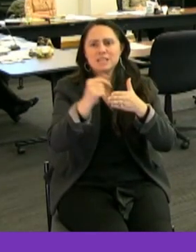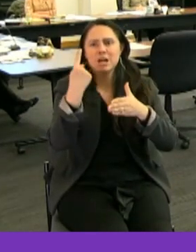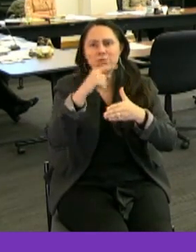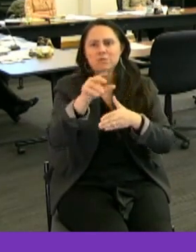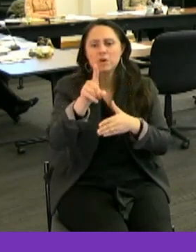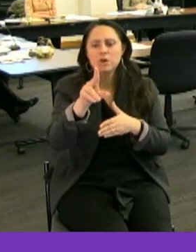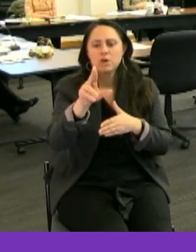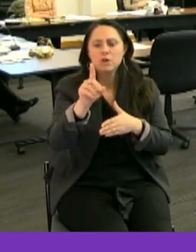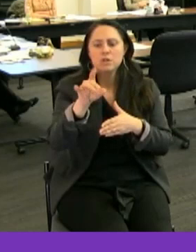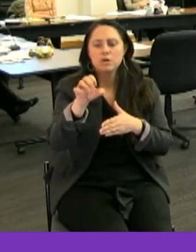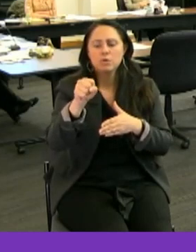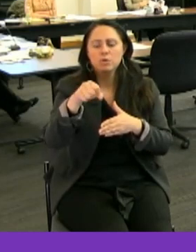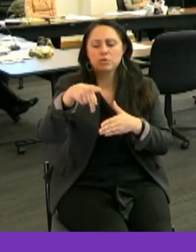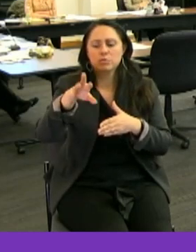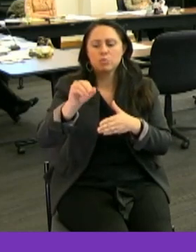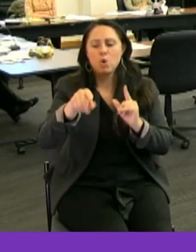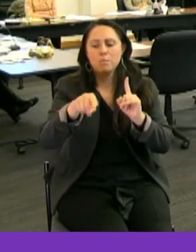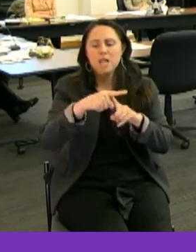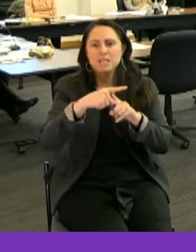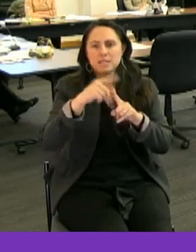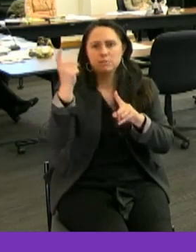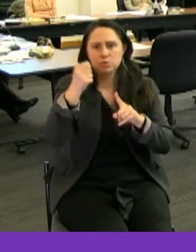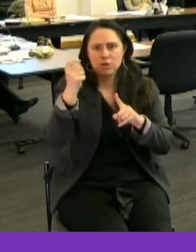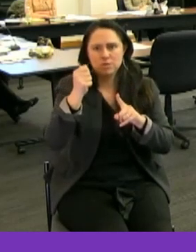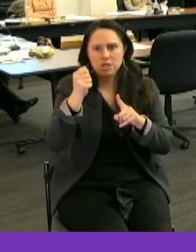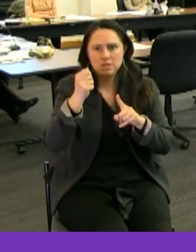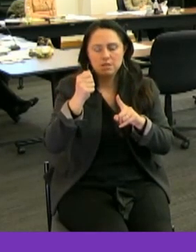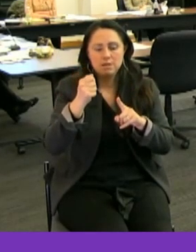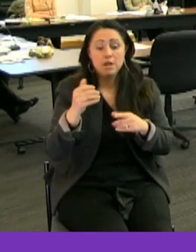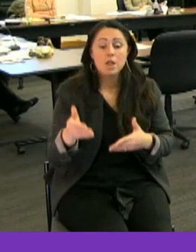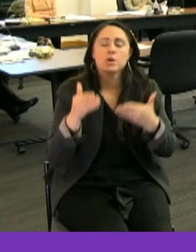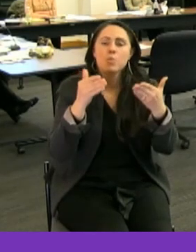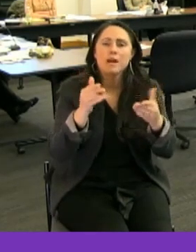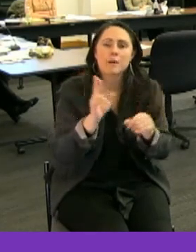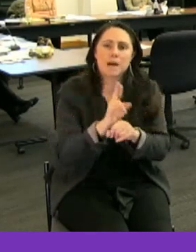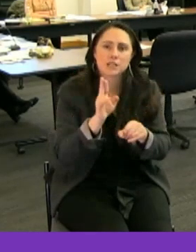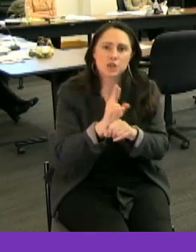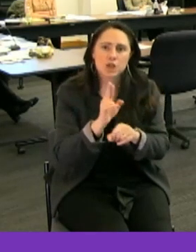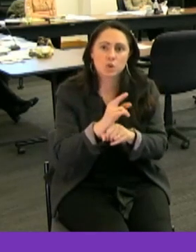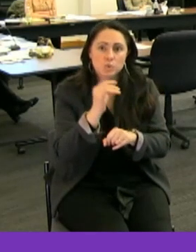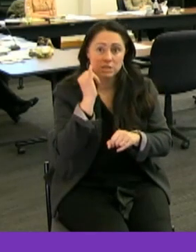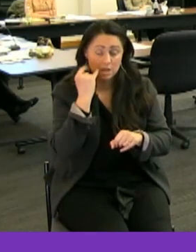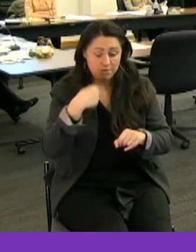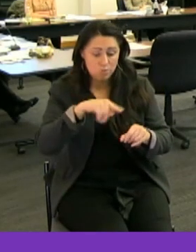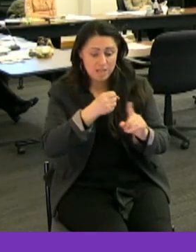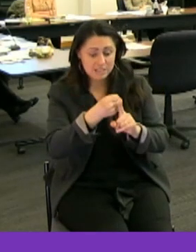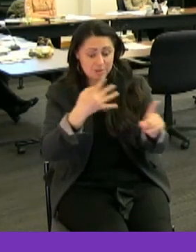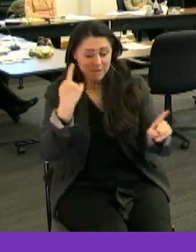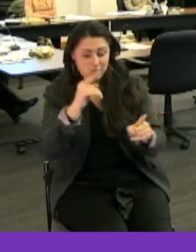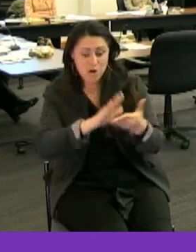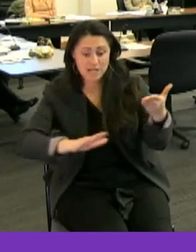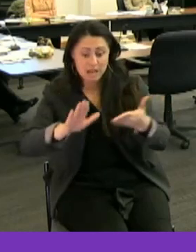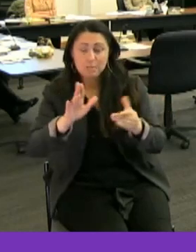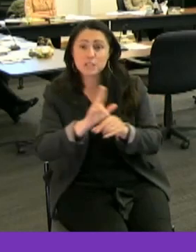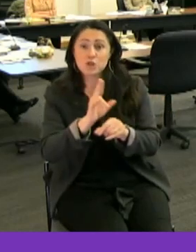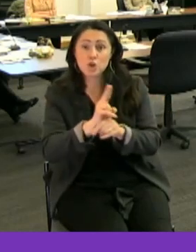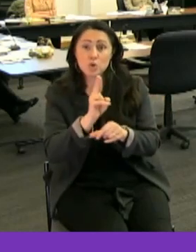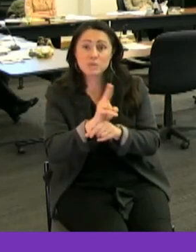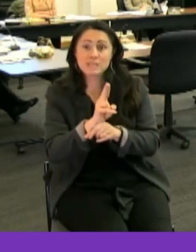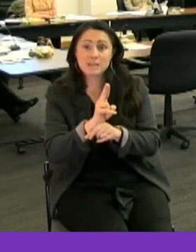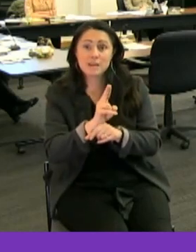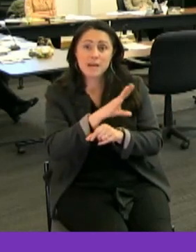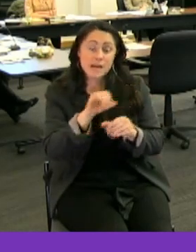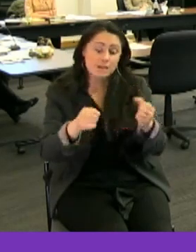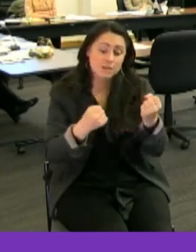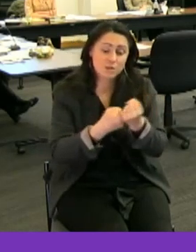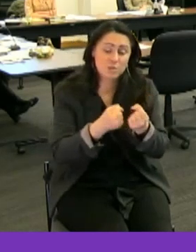the Kudo Pro Plus subscription. The recommended use, if we were to expand it for campus use